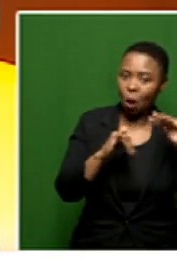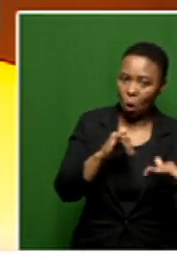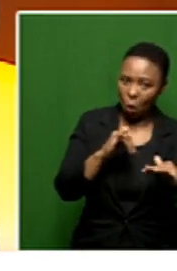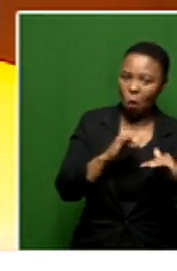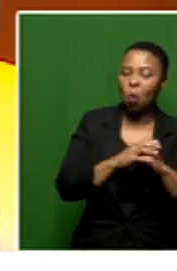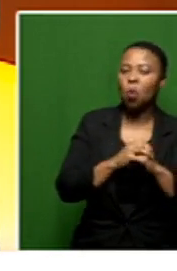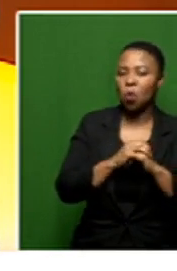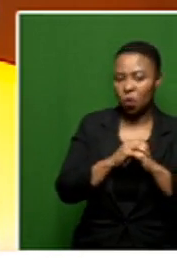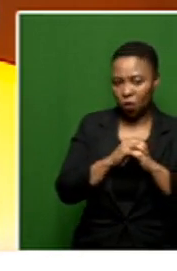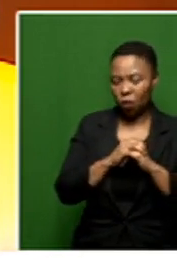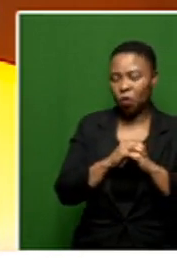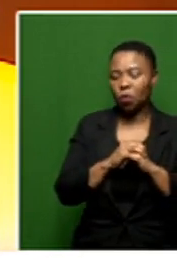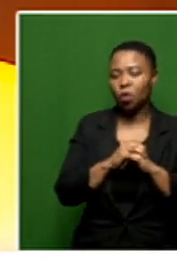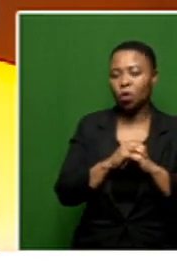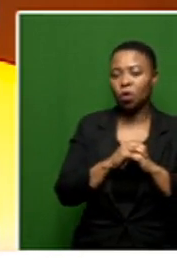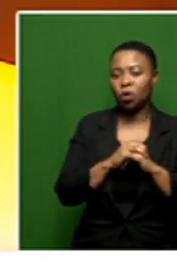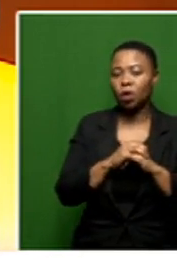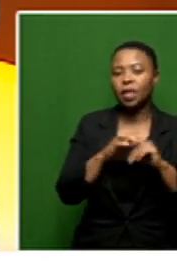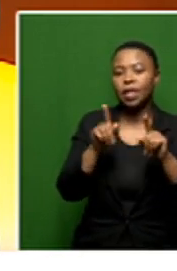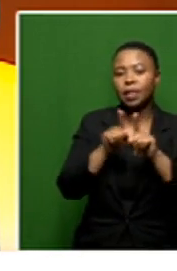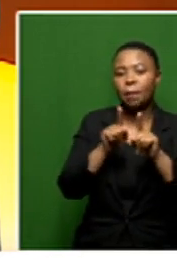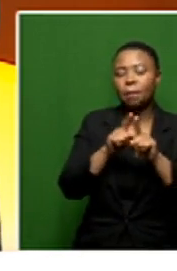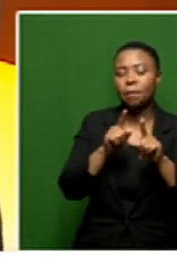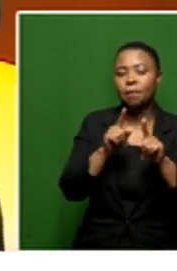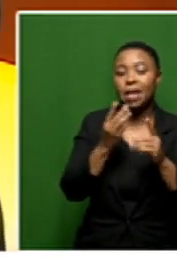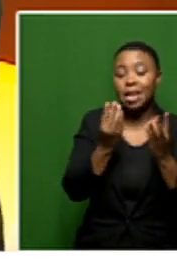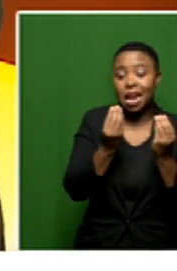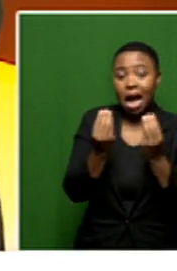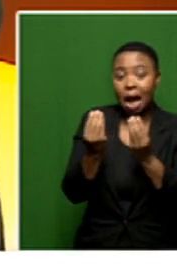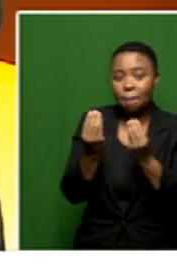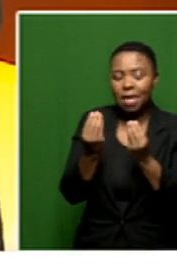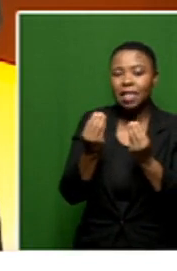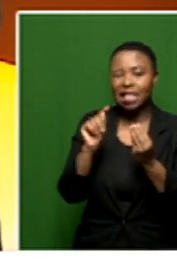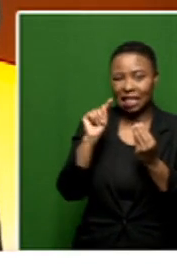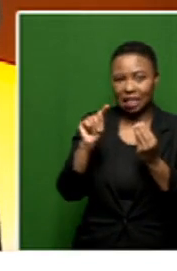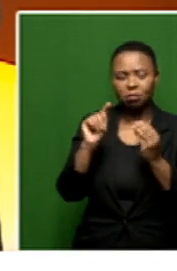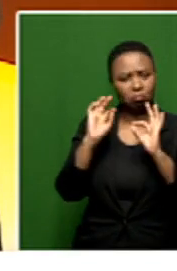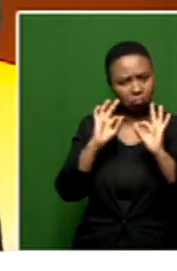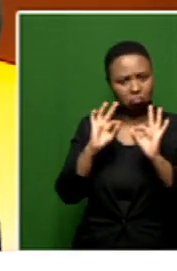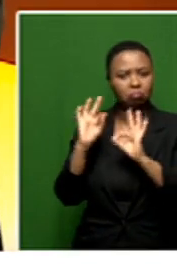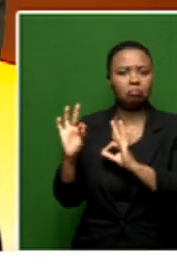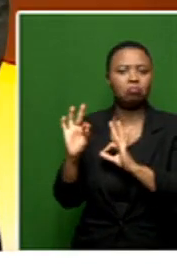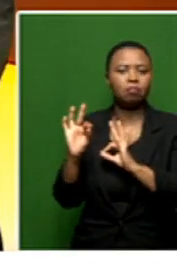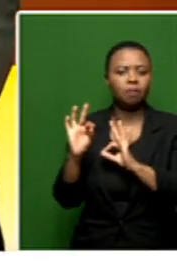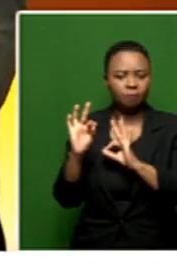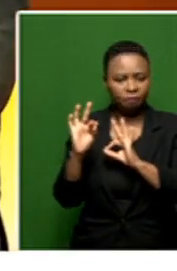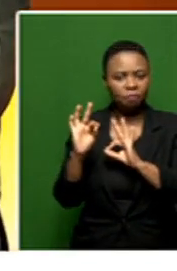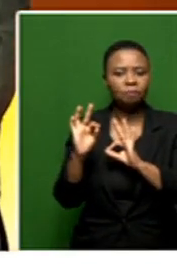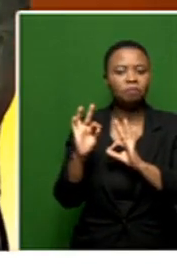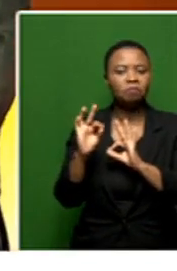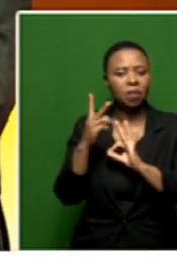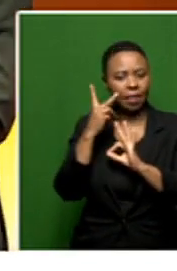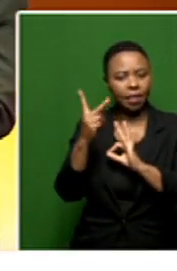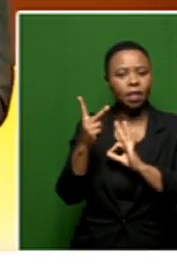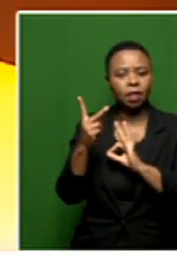generally speaking, but even with those small numbers, they have been fairly accurate in the past in